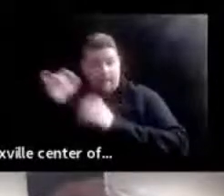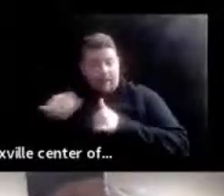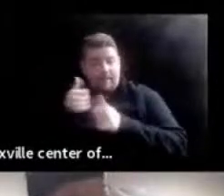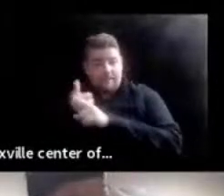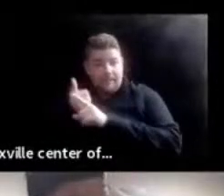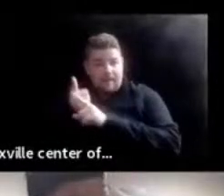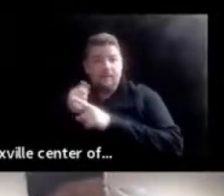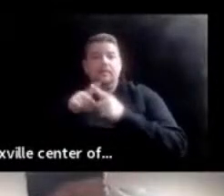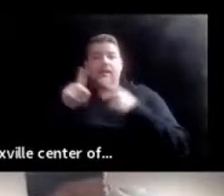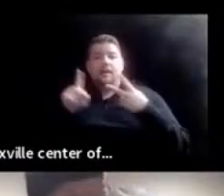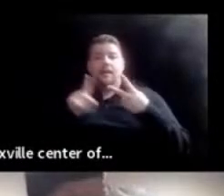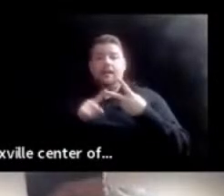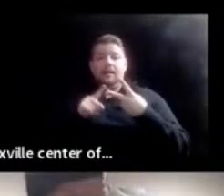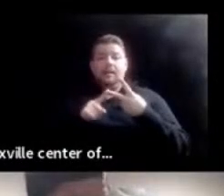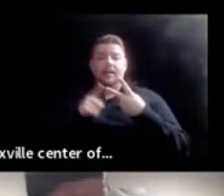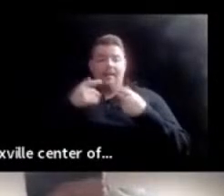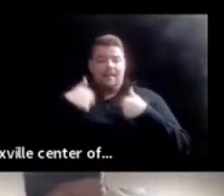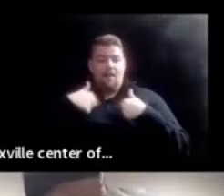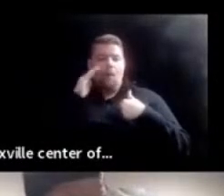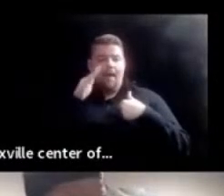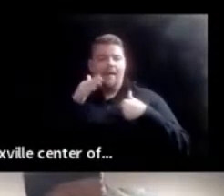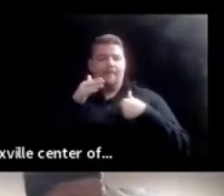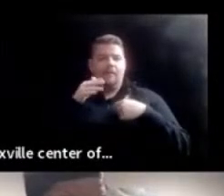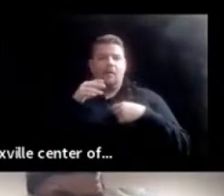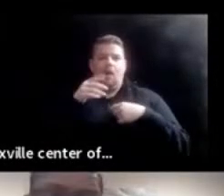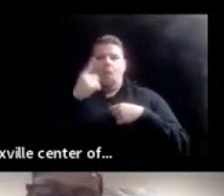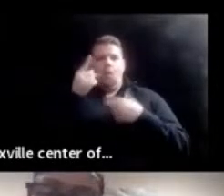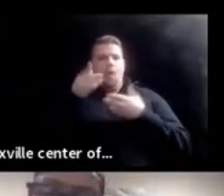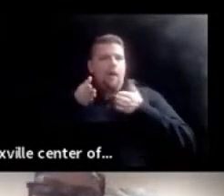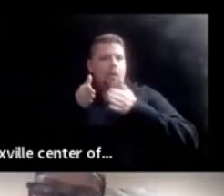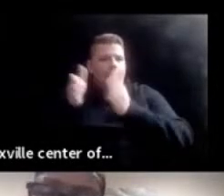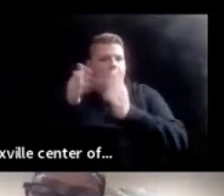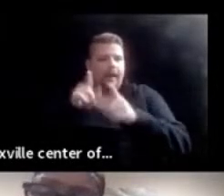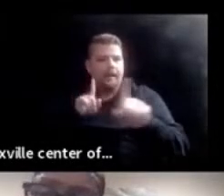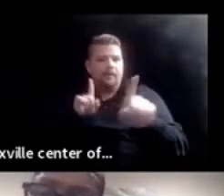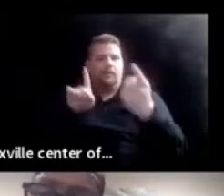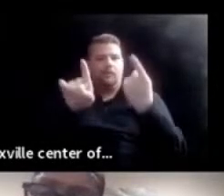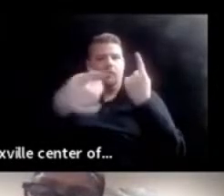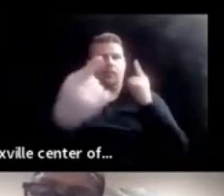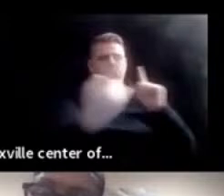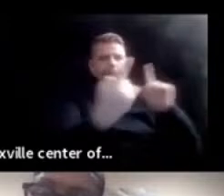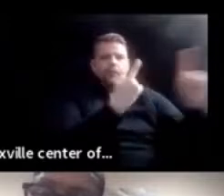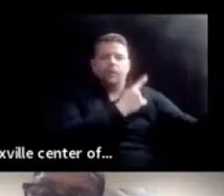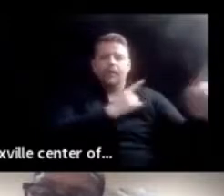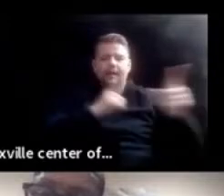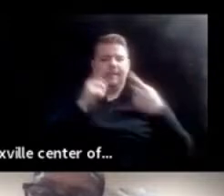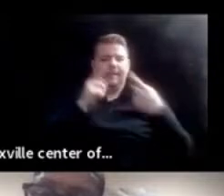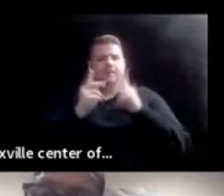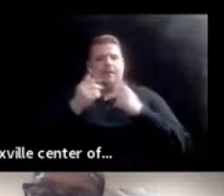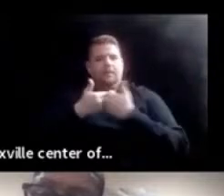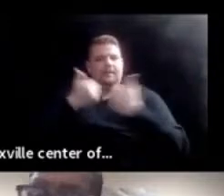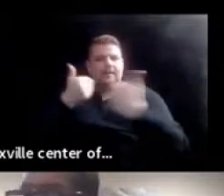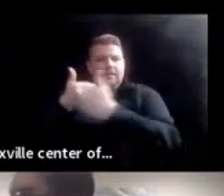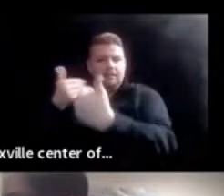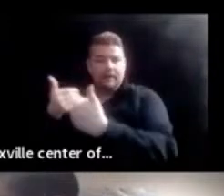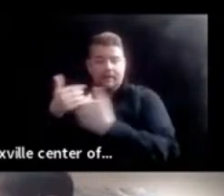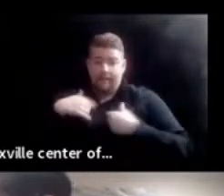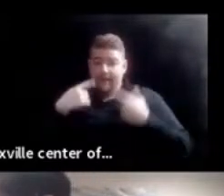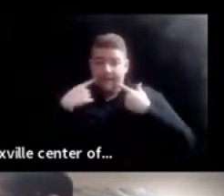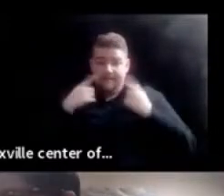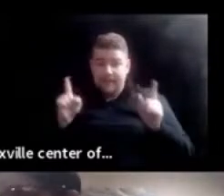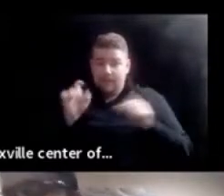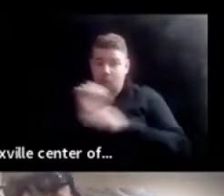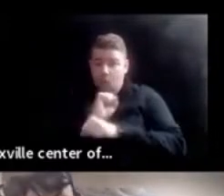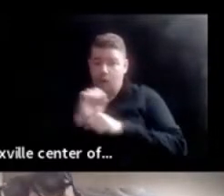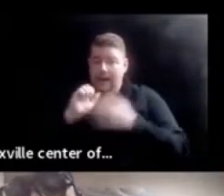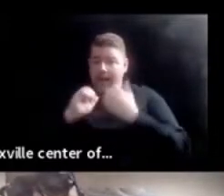have aisles or one ways or whatever to try to keep people distance from each other. How effectively that works, how